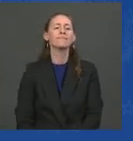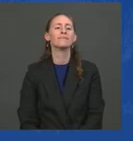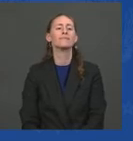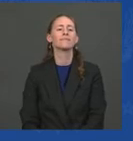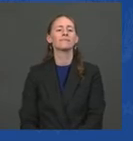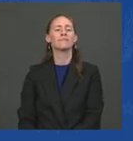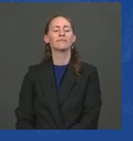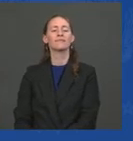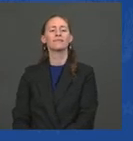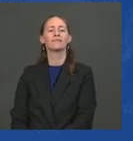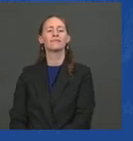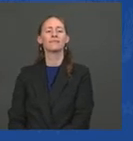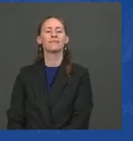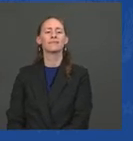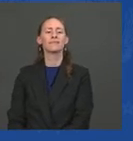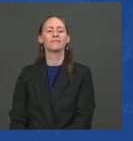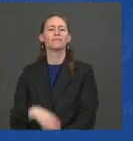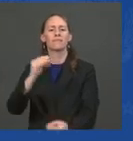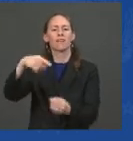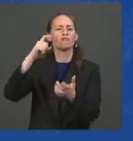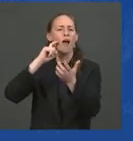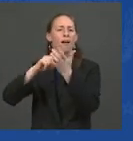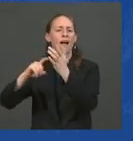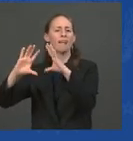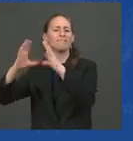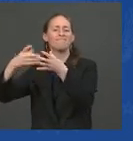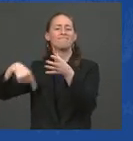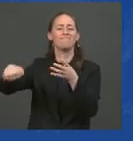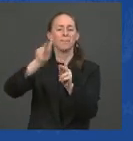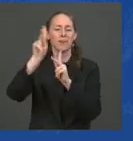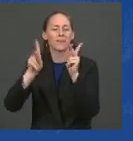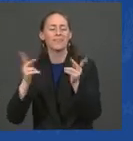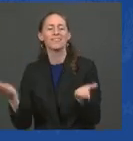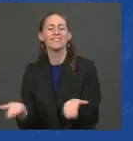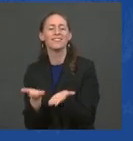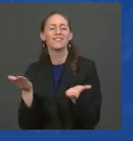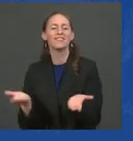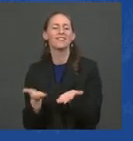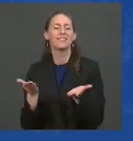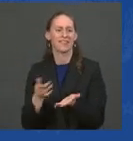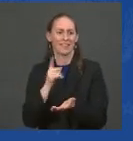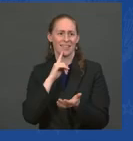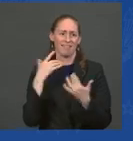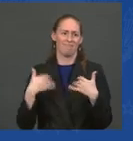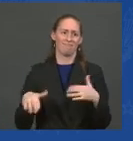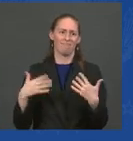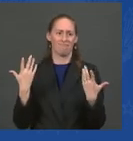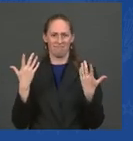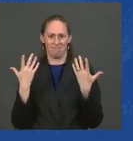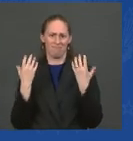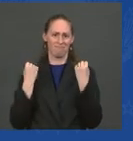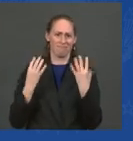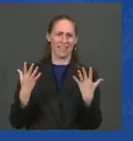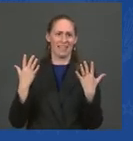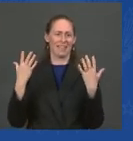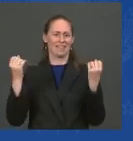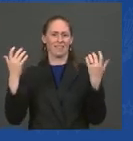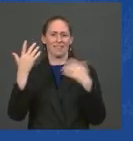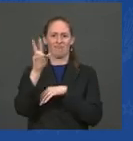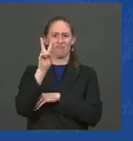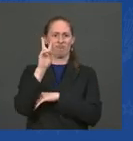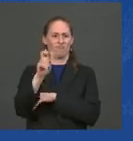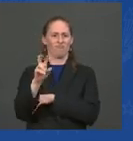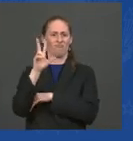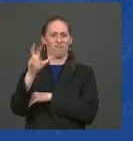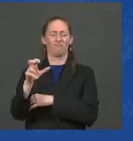well. And I know there are a lot of you here in this room. There have been some 200 or 300 people that I call part of my family in a way over the last, or during